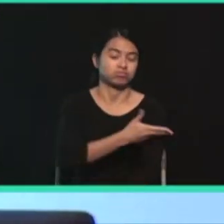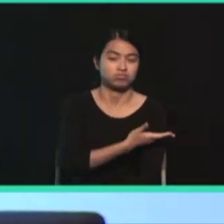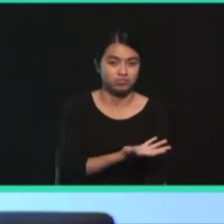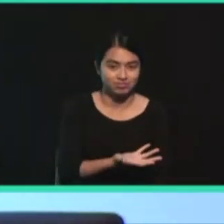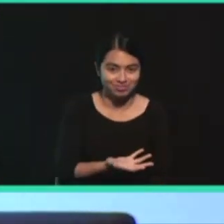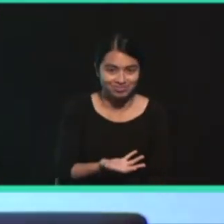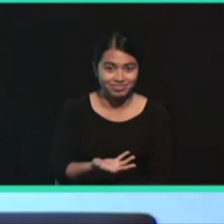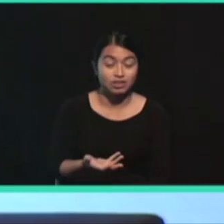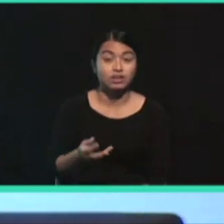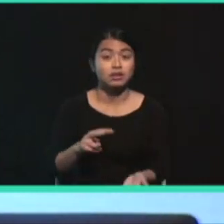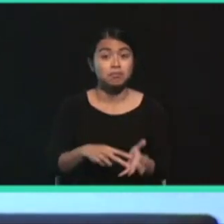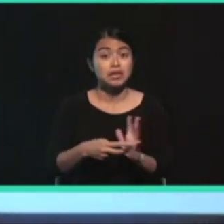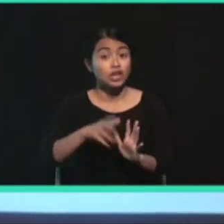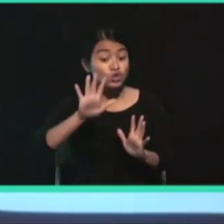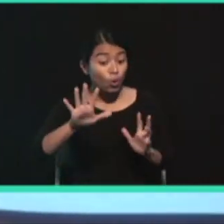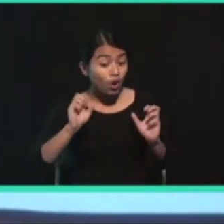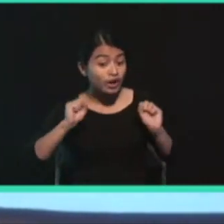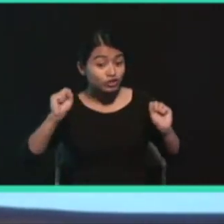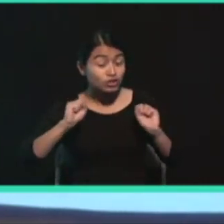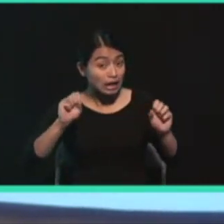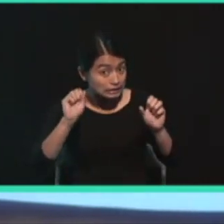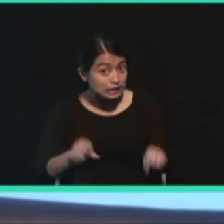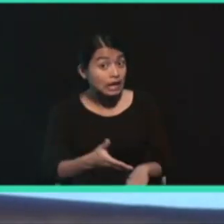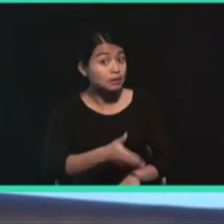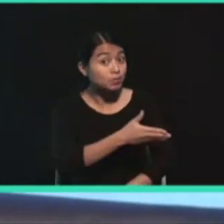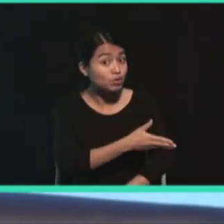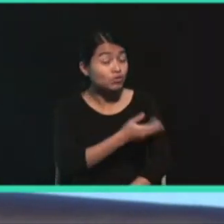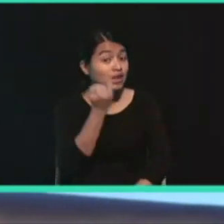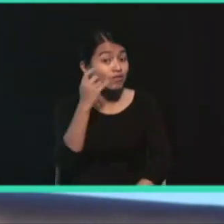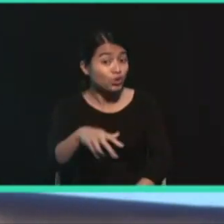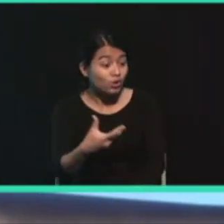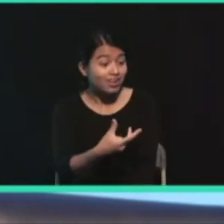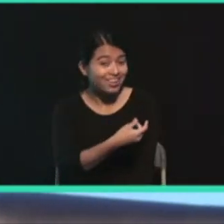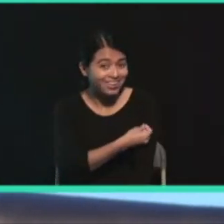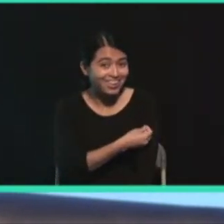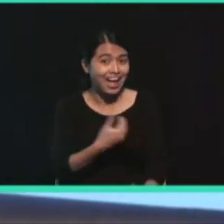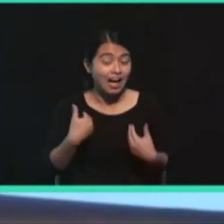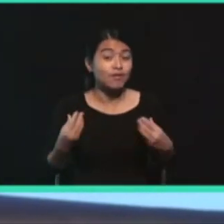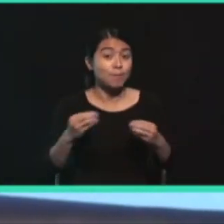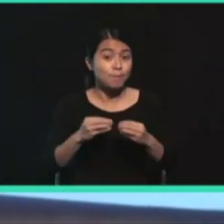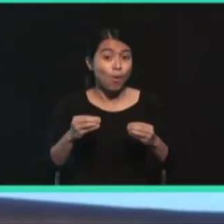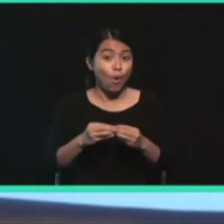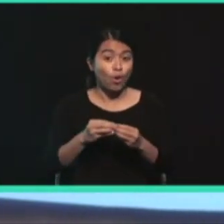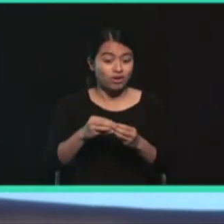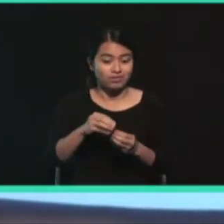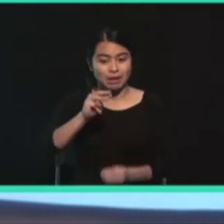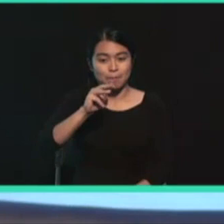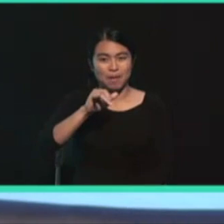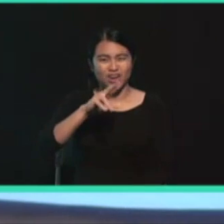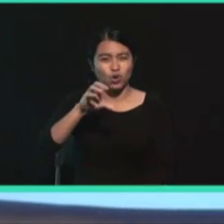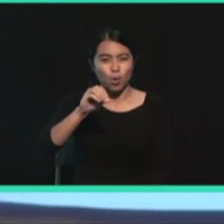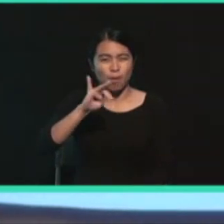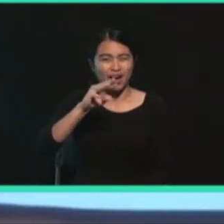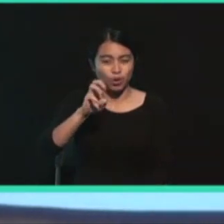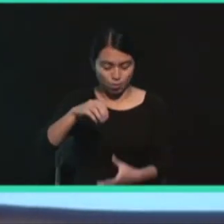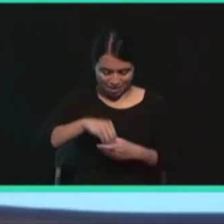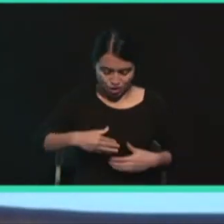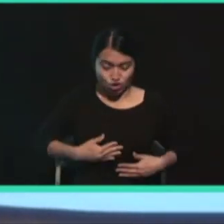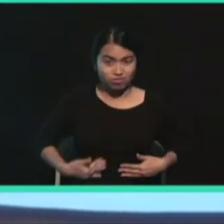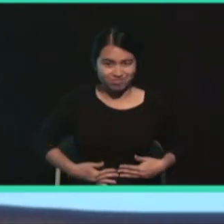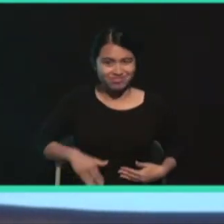exercise by putting you Veillonella species into your colon, as the study was shown, and I think this is a very nice